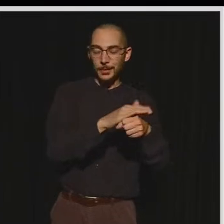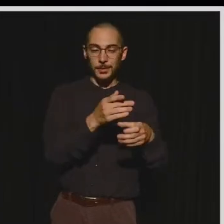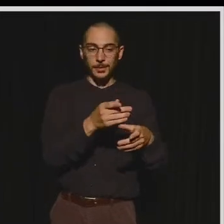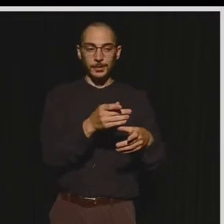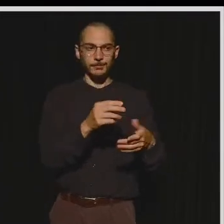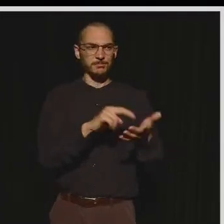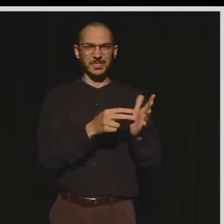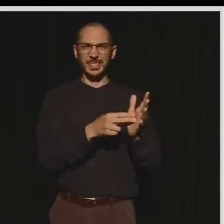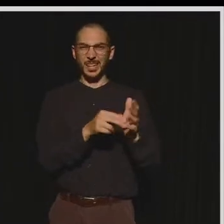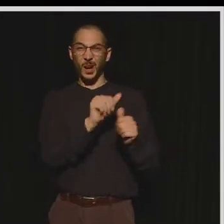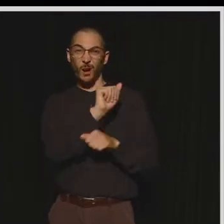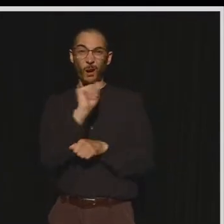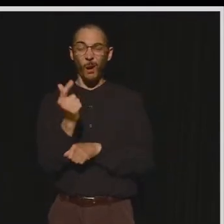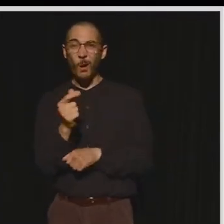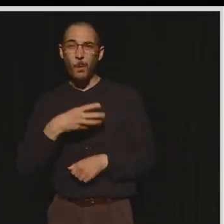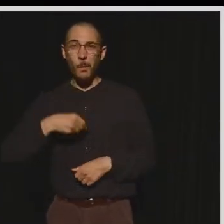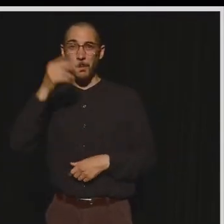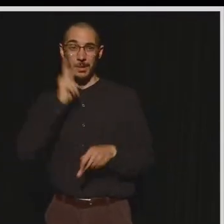and sexuality, right?